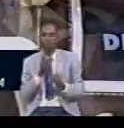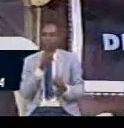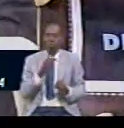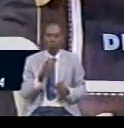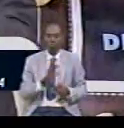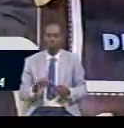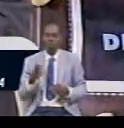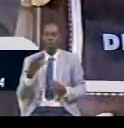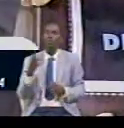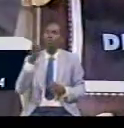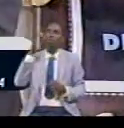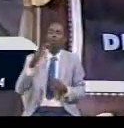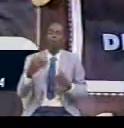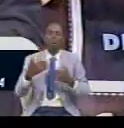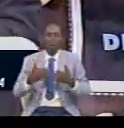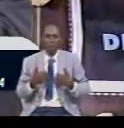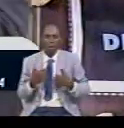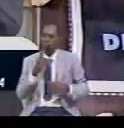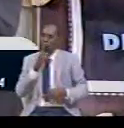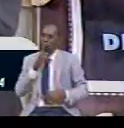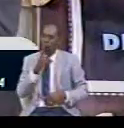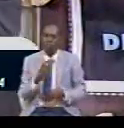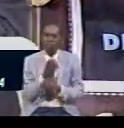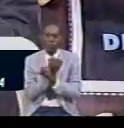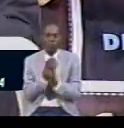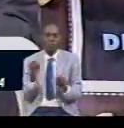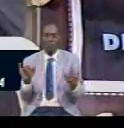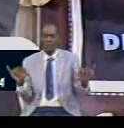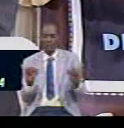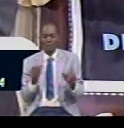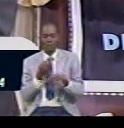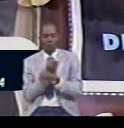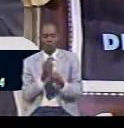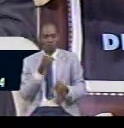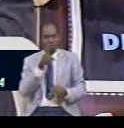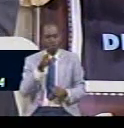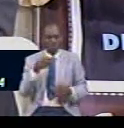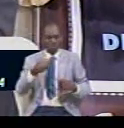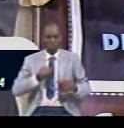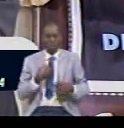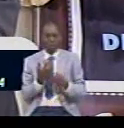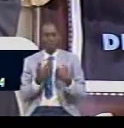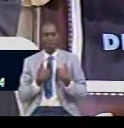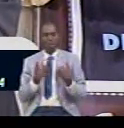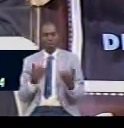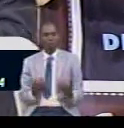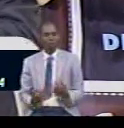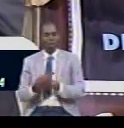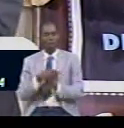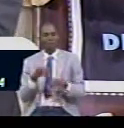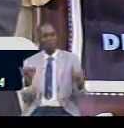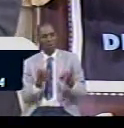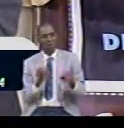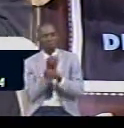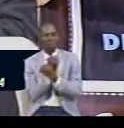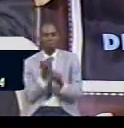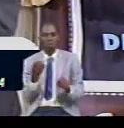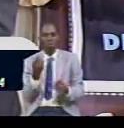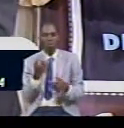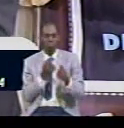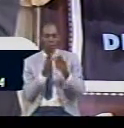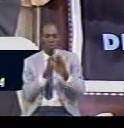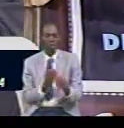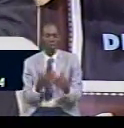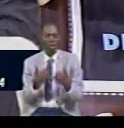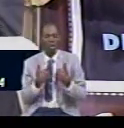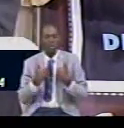salvation. The kind of salvation you have, the kind of salvation we have today, that's the kind of salvation they had, because they accepted the word